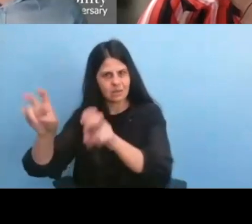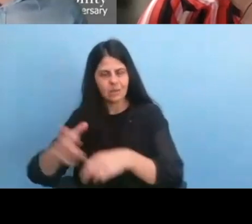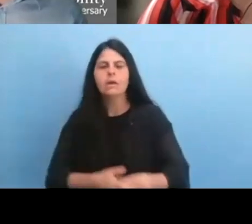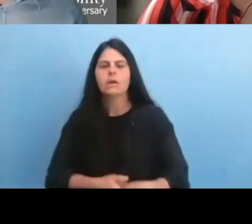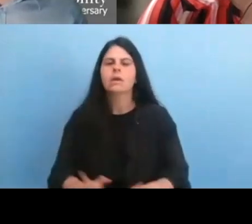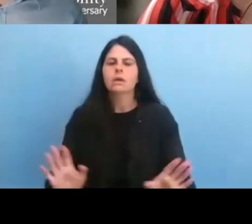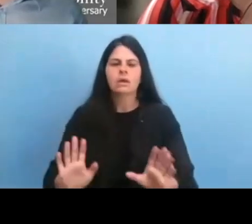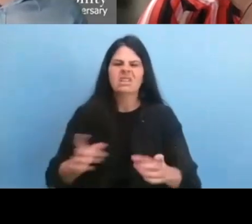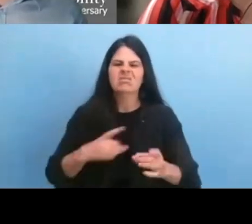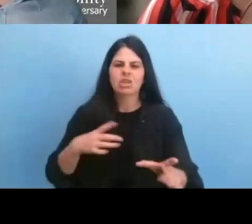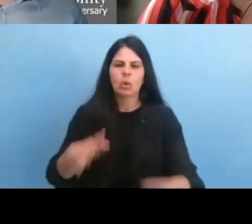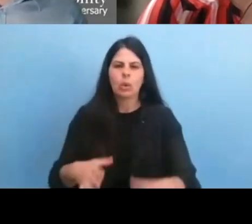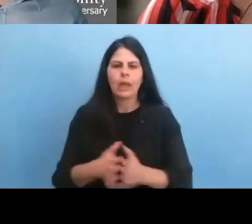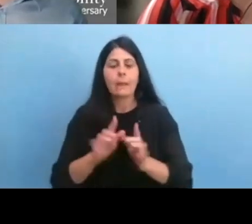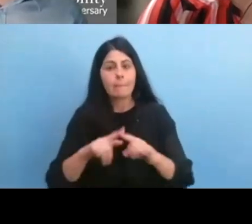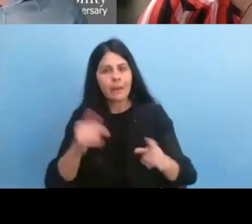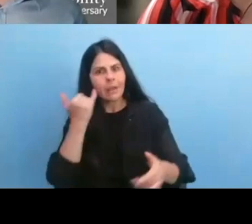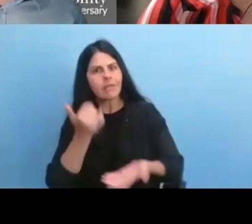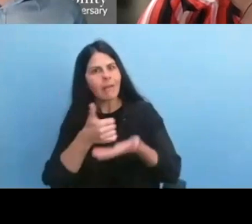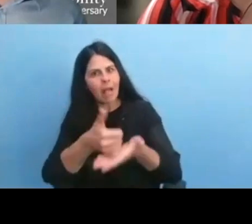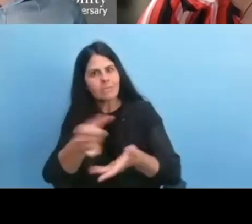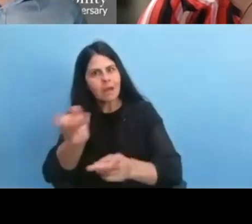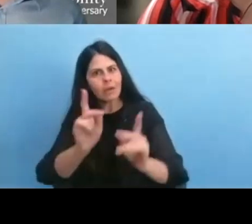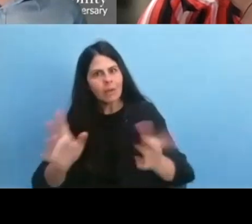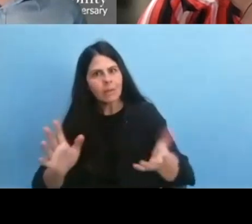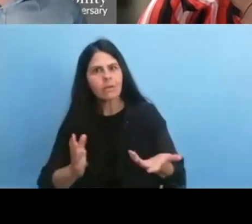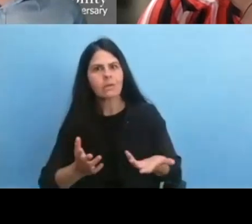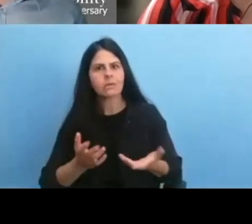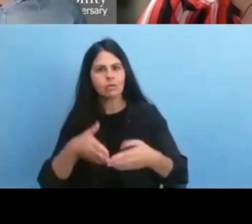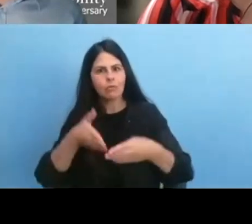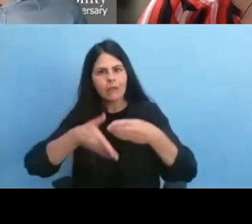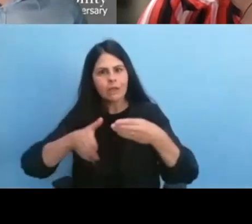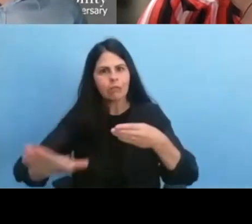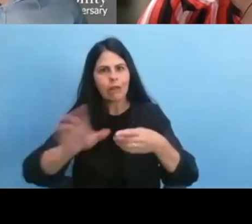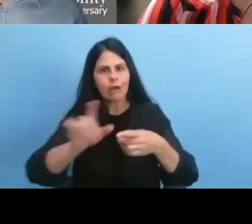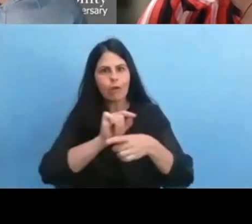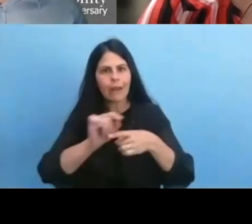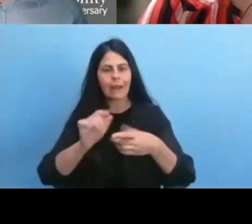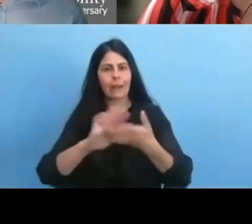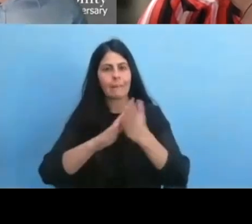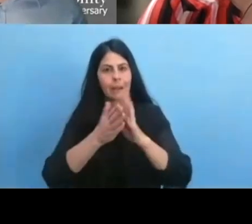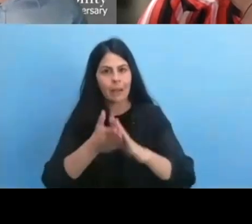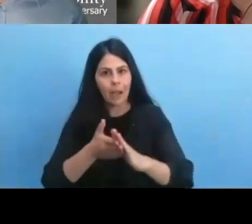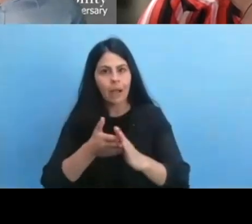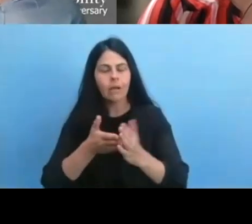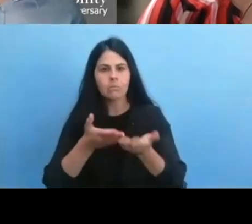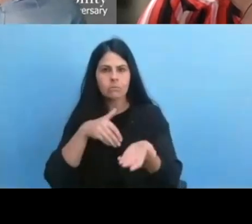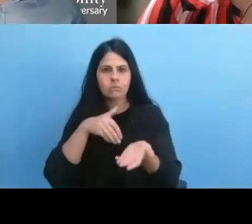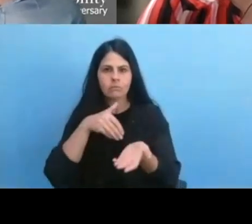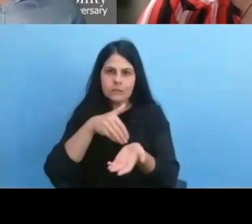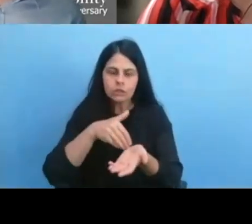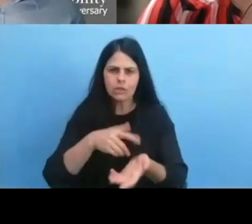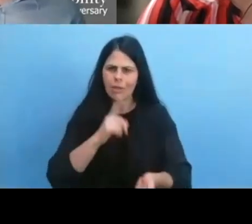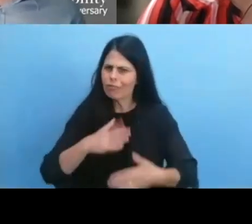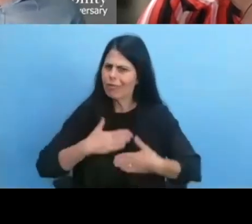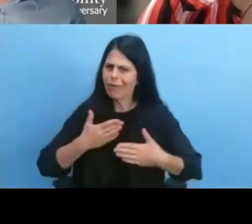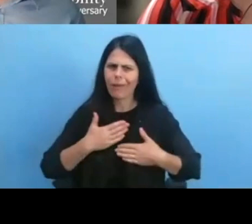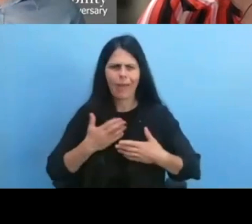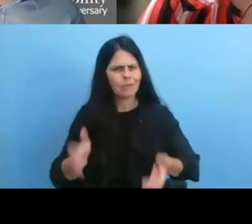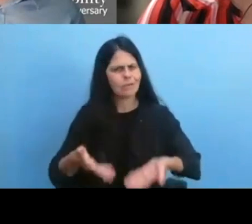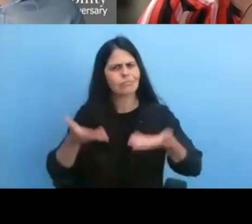complete their training and become a physician, then I'm very happy to serve in that role.